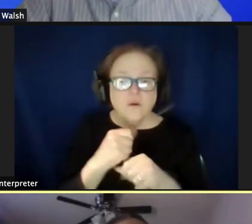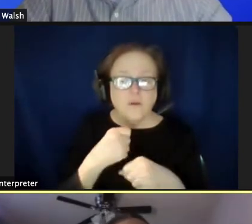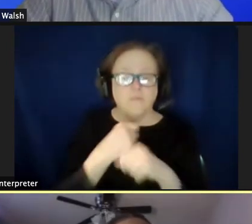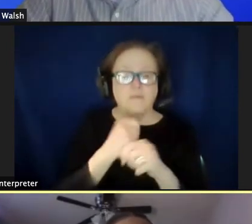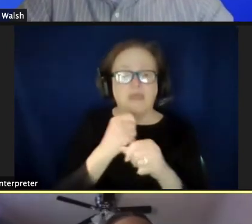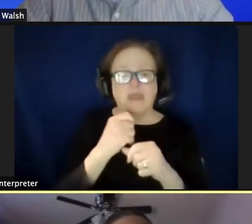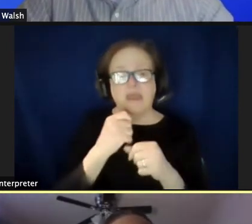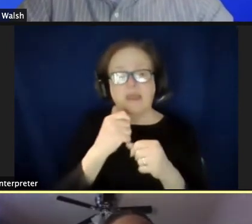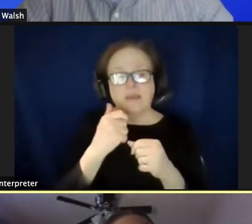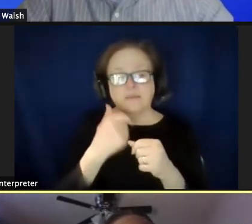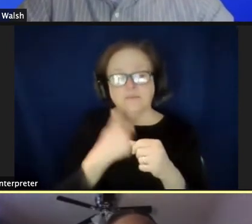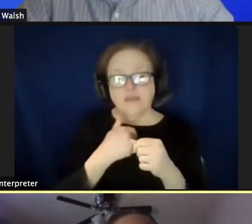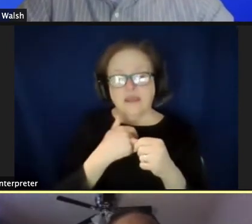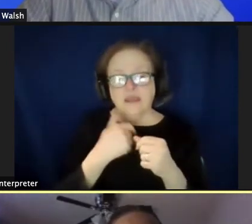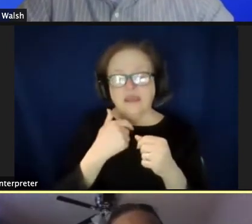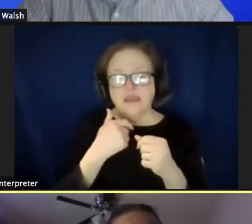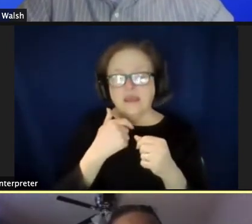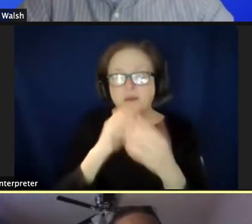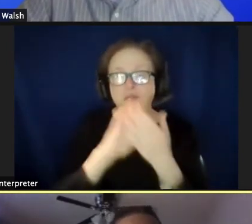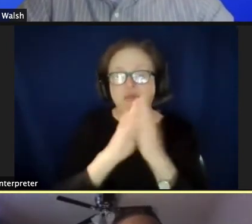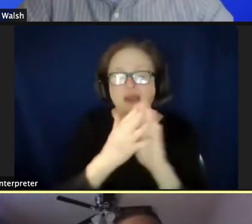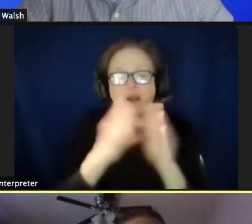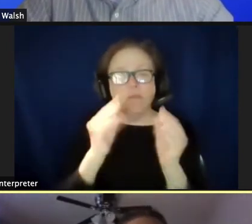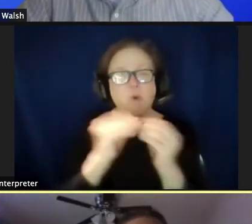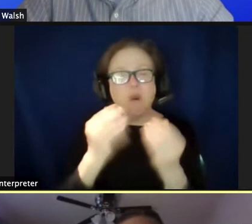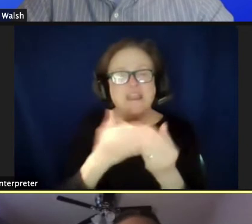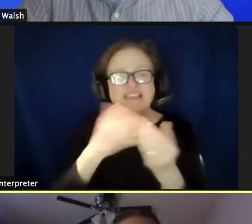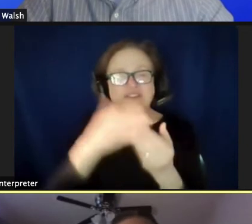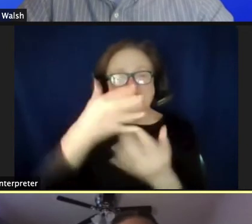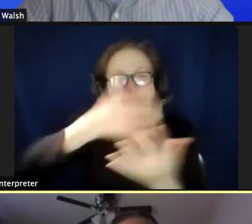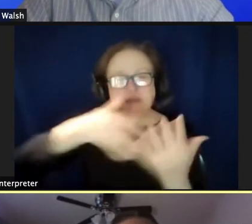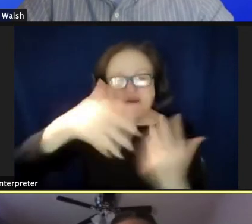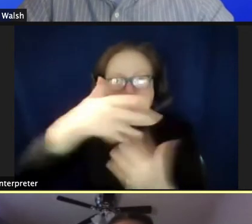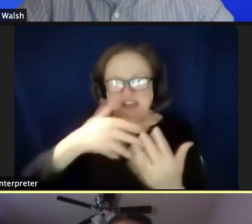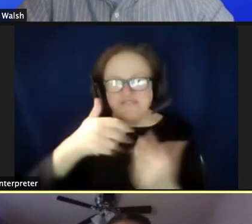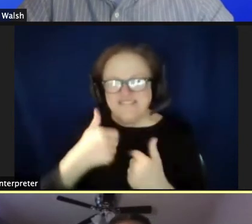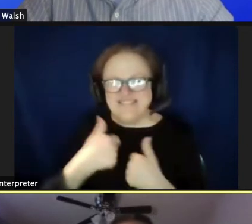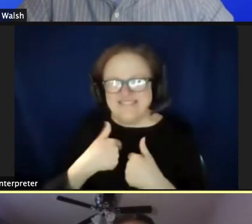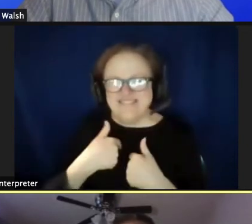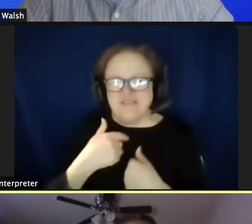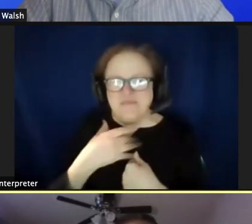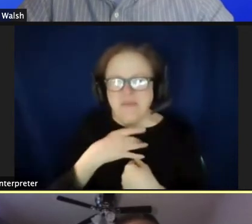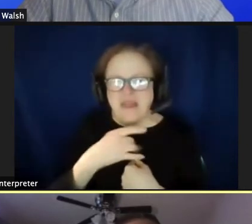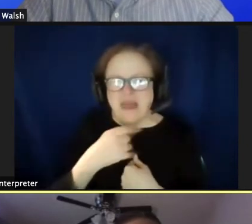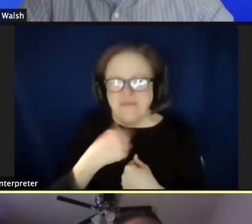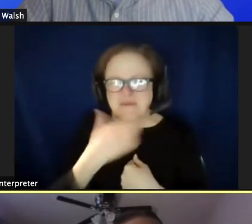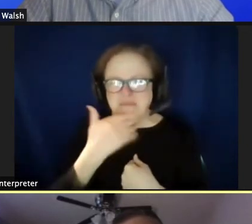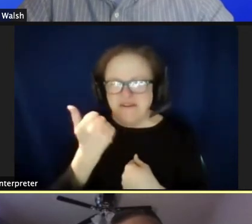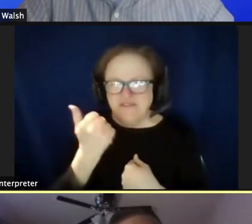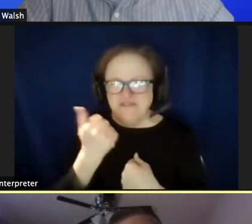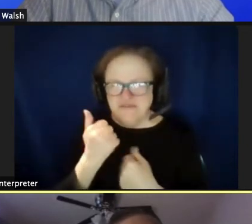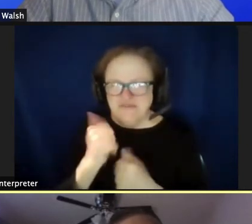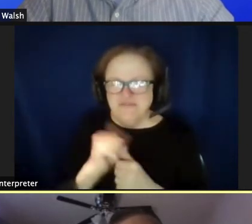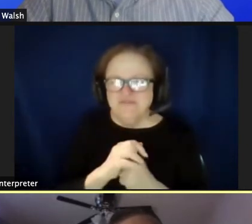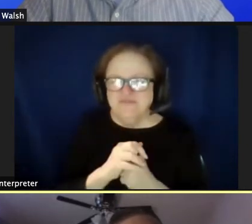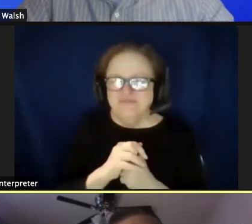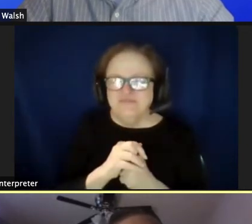more easier to be around, if that makes sense. The reason I say that is because